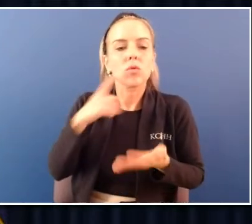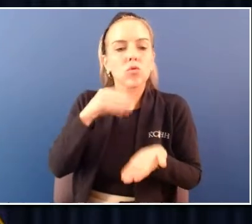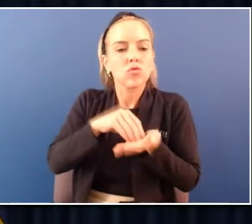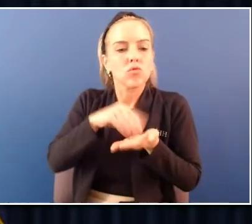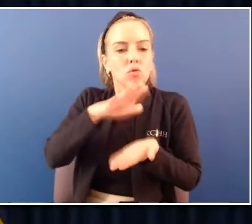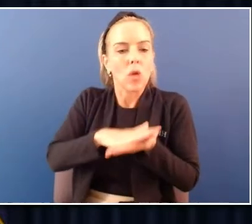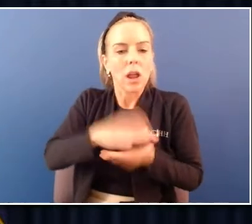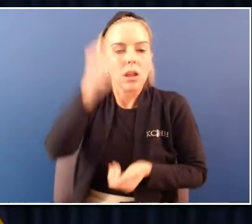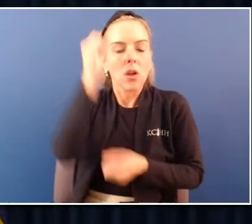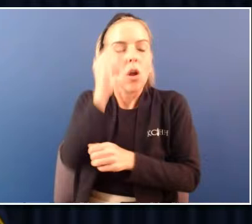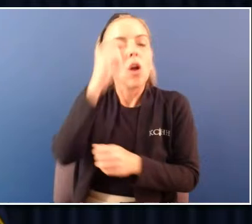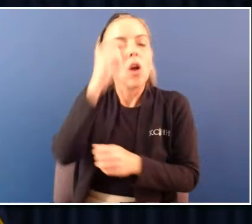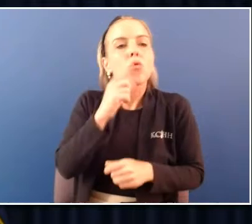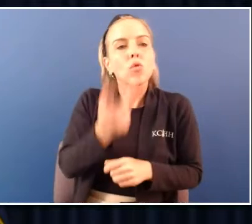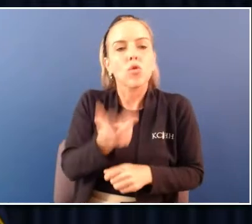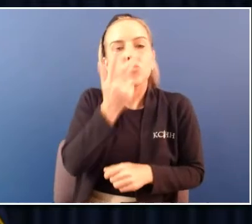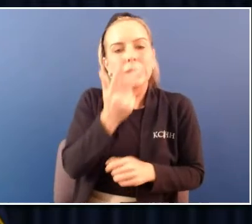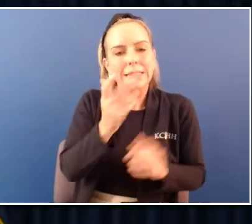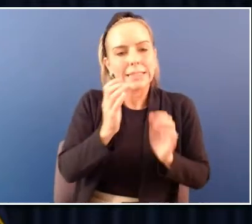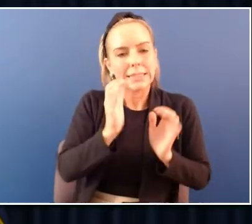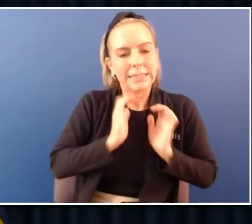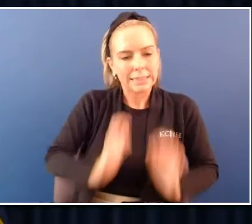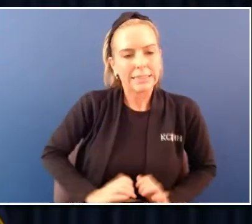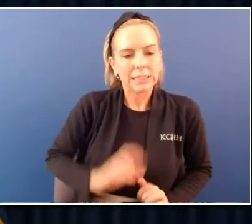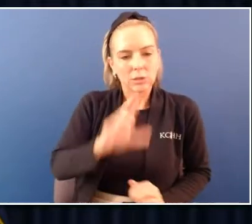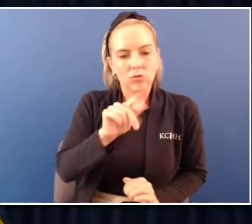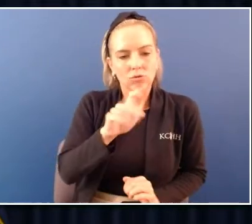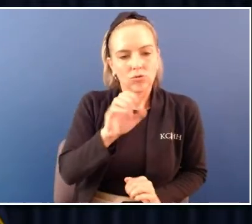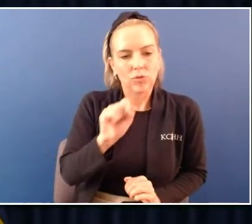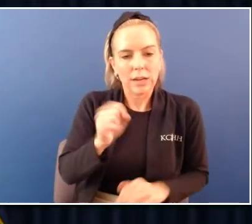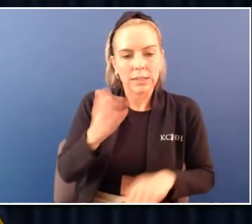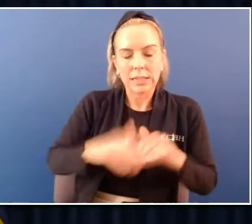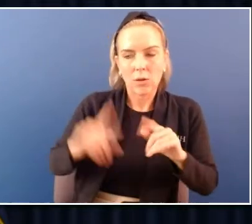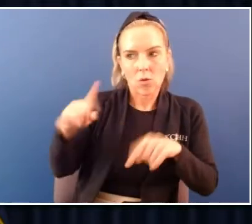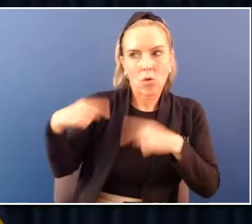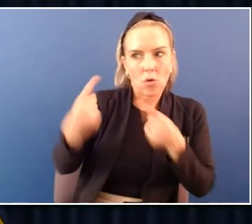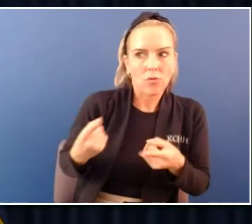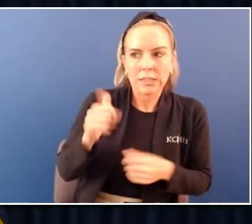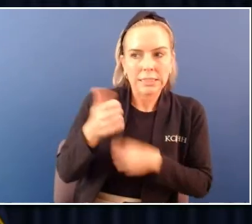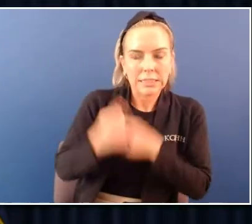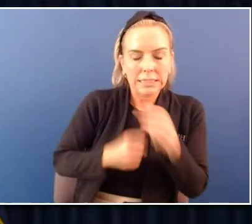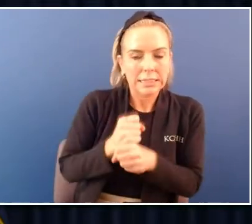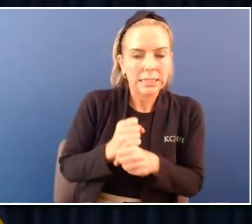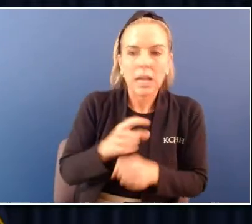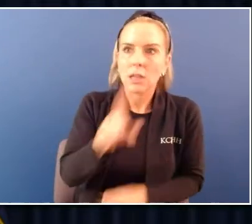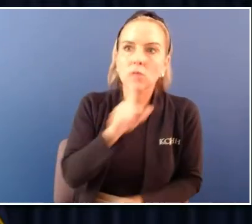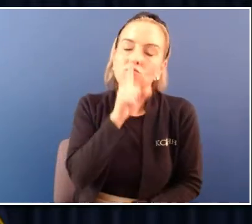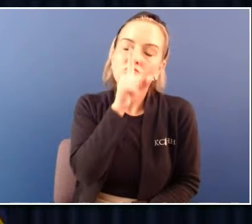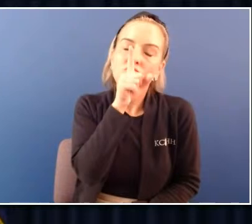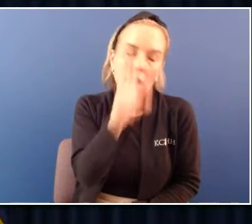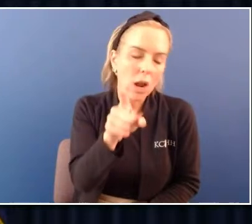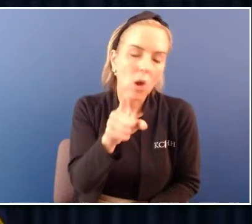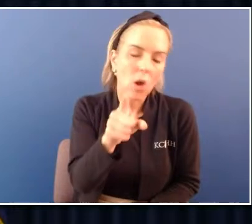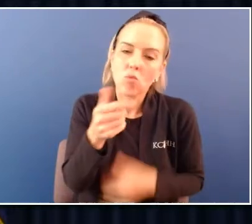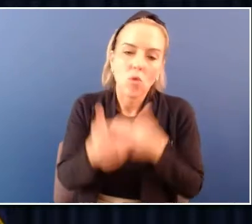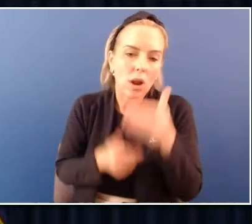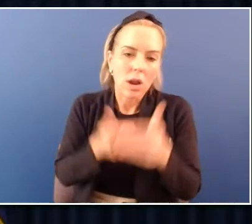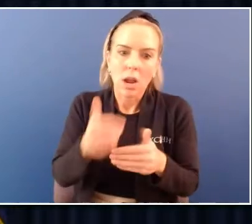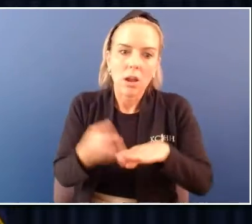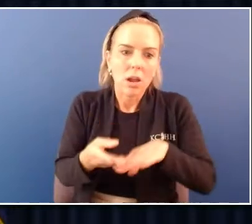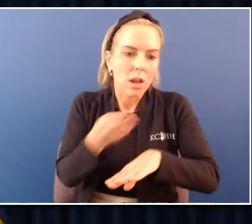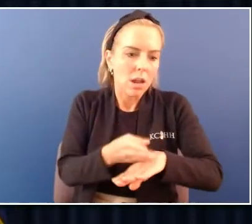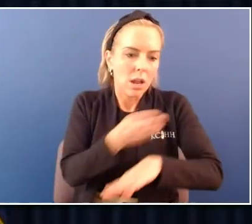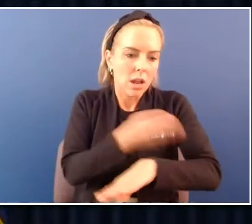the last 3 years in over a decade. That is real progress. And it's showing that we can build a